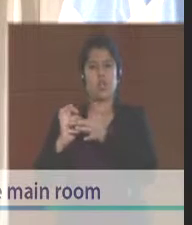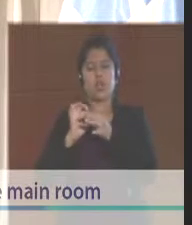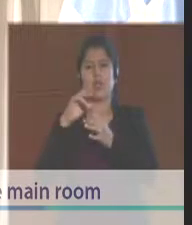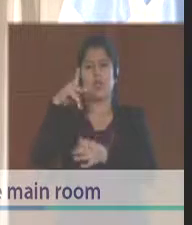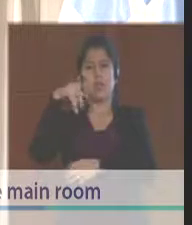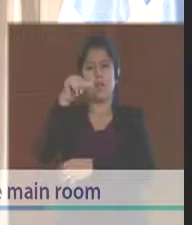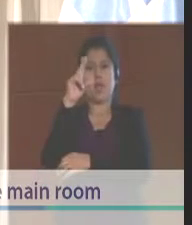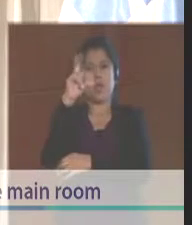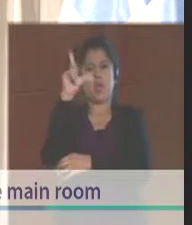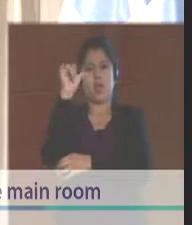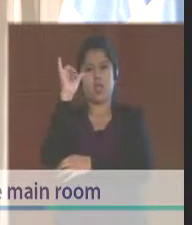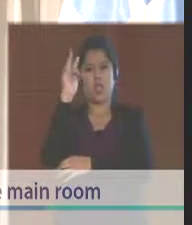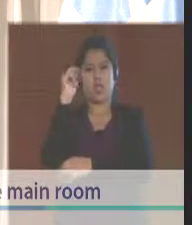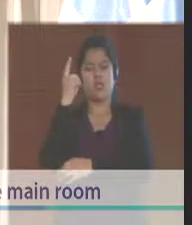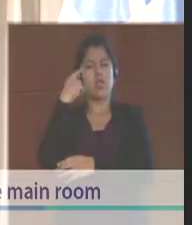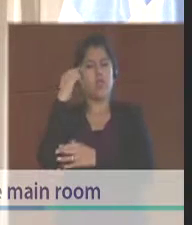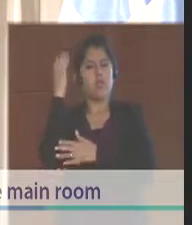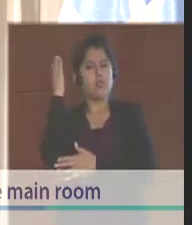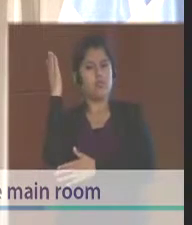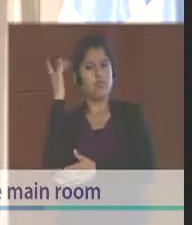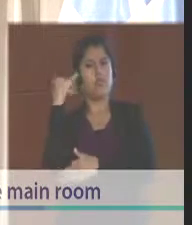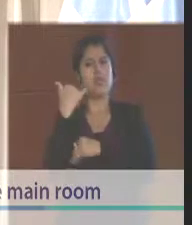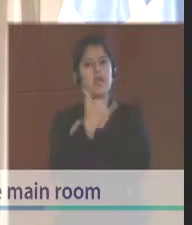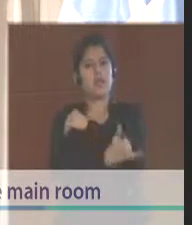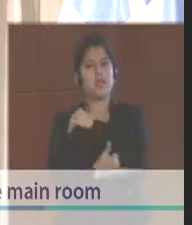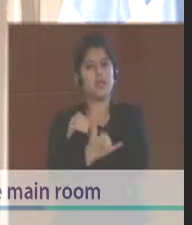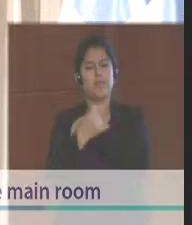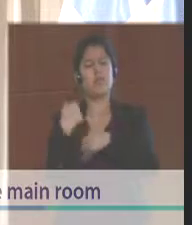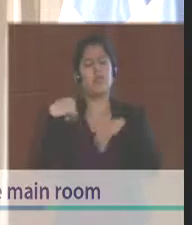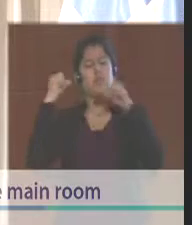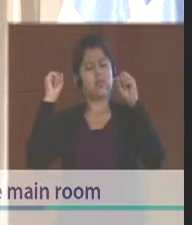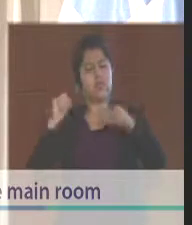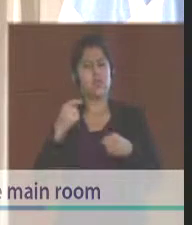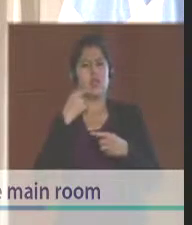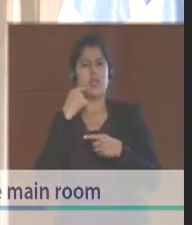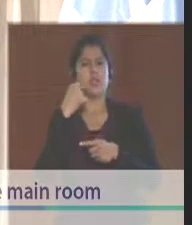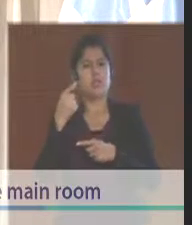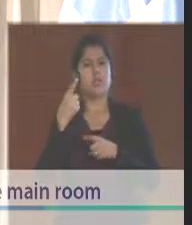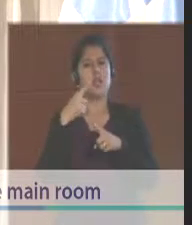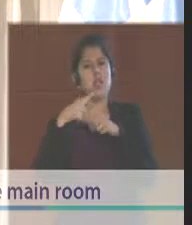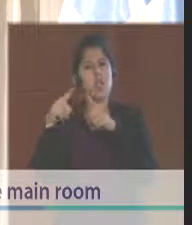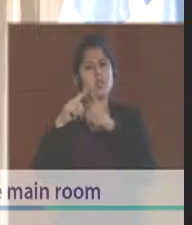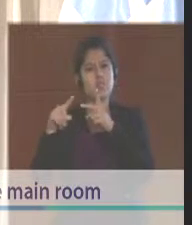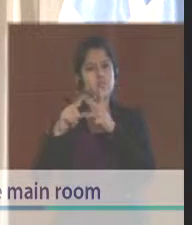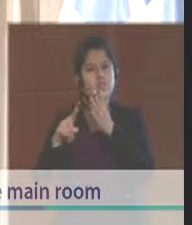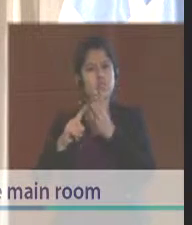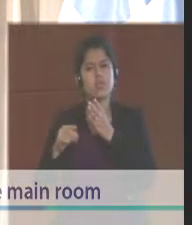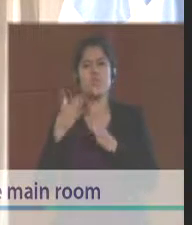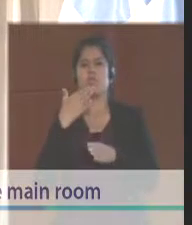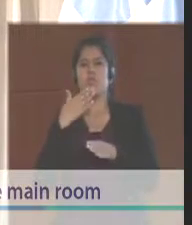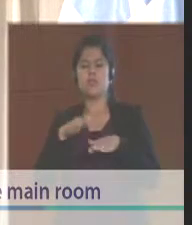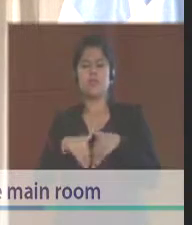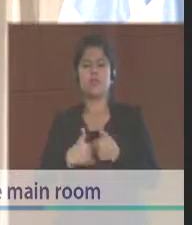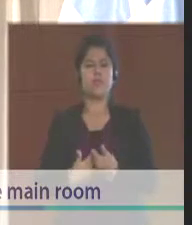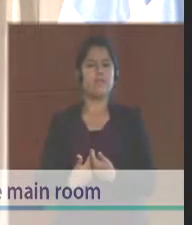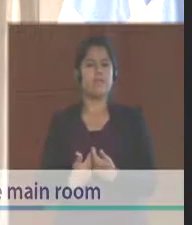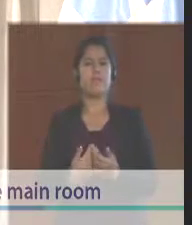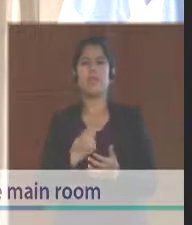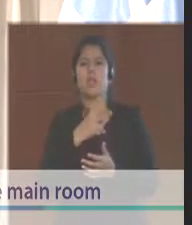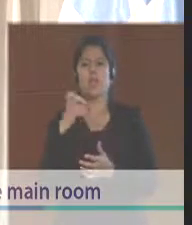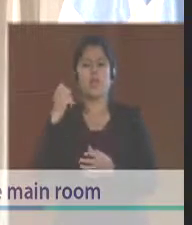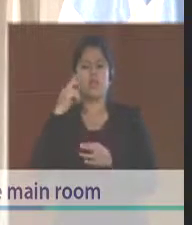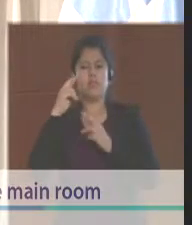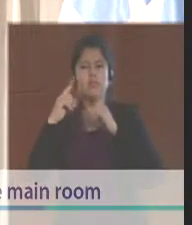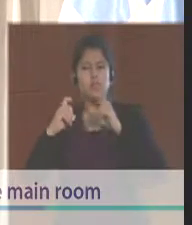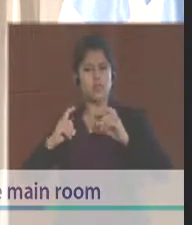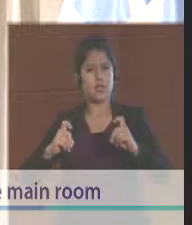that part of the presentation to our colleague Luna Paulino in his country statement. We can mention but a